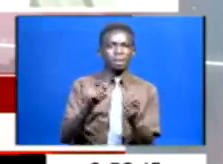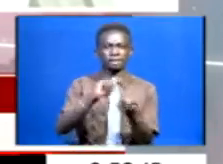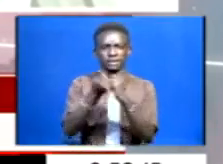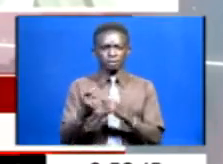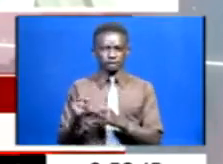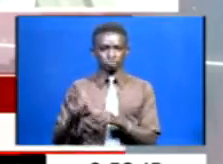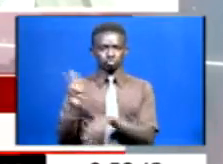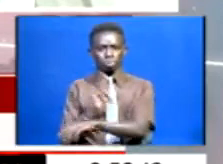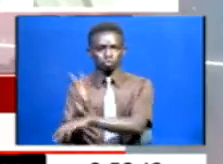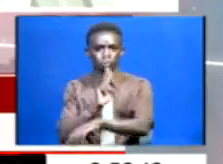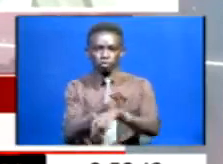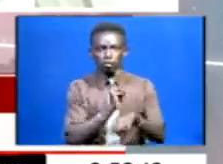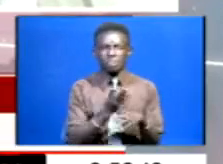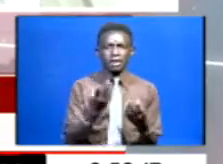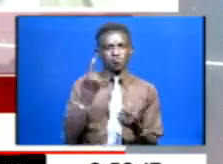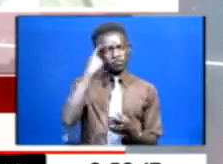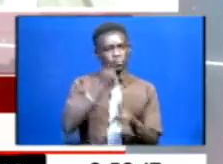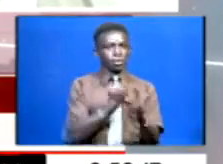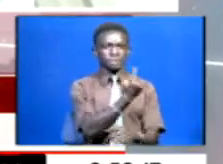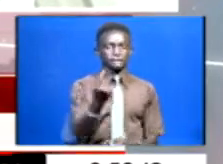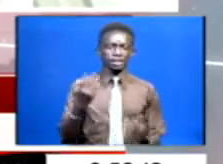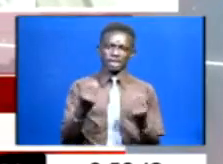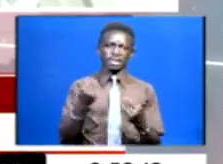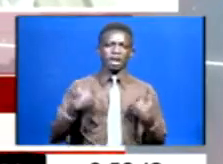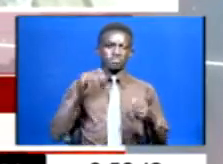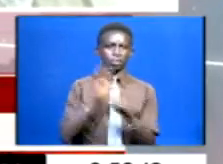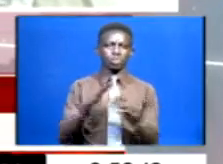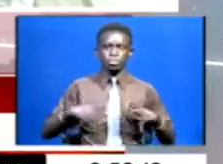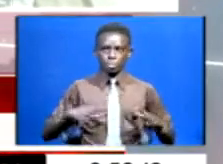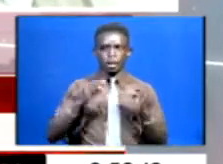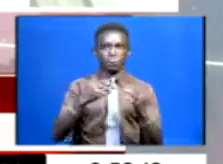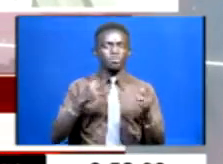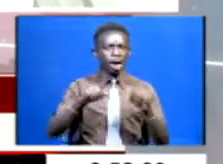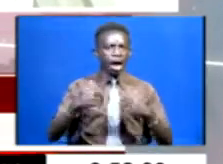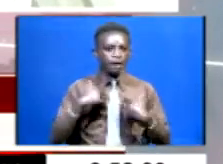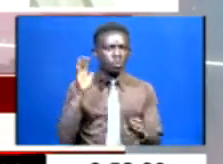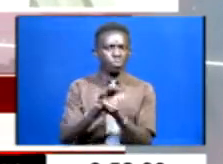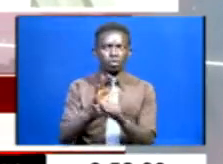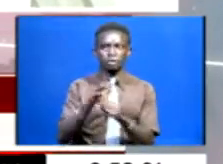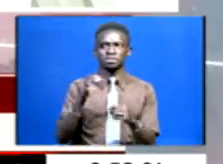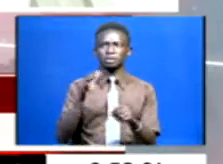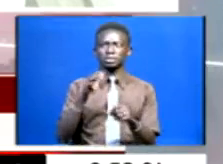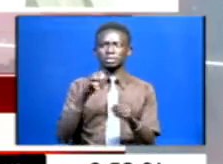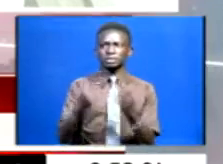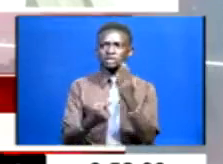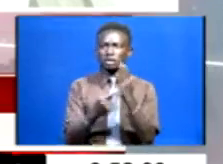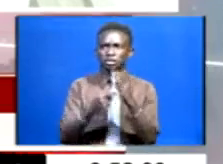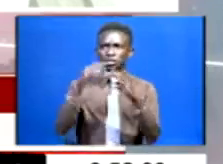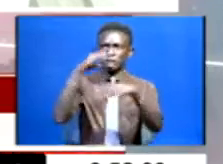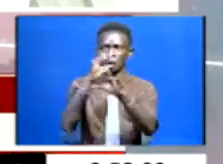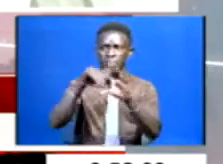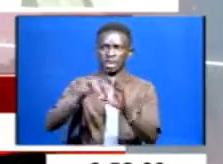more people doing this. Again, if any case we can have more digital labs in Kenya where we can say because we are going